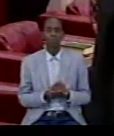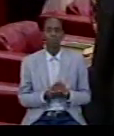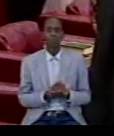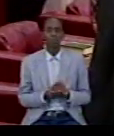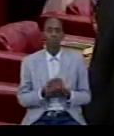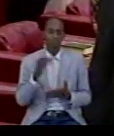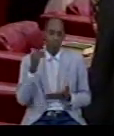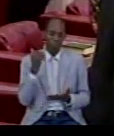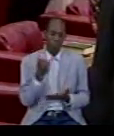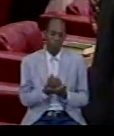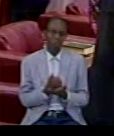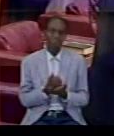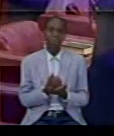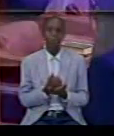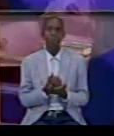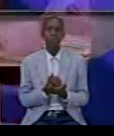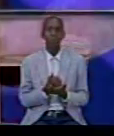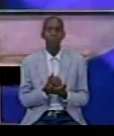Amen.